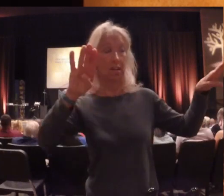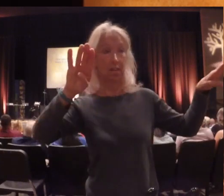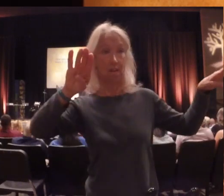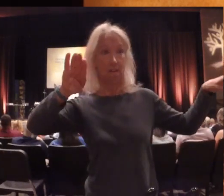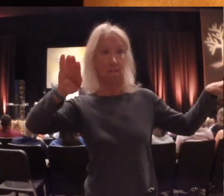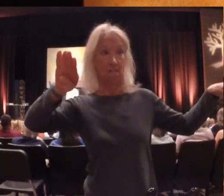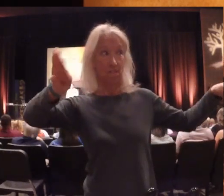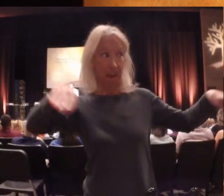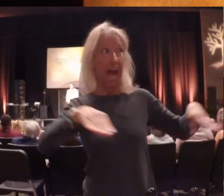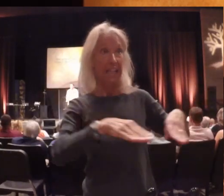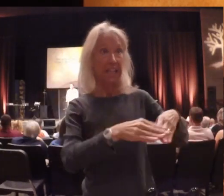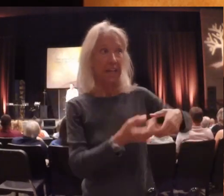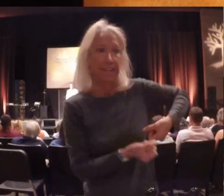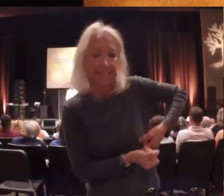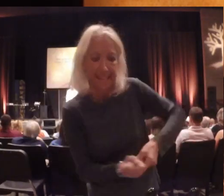ditches.